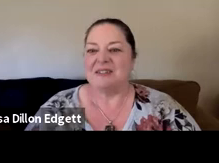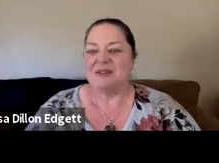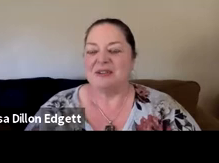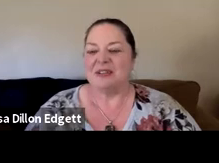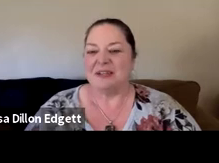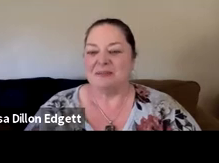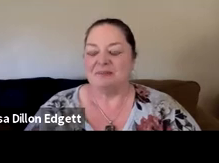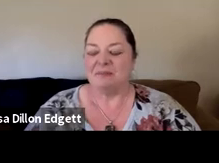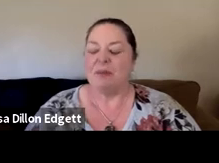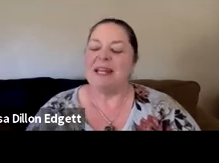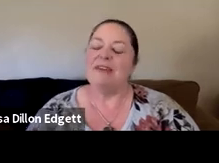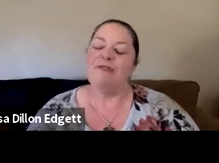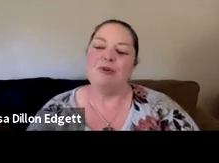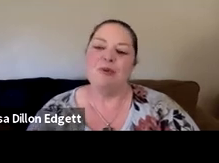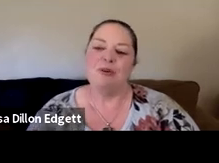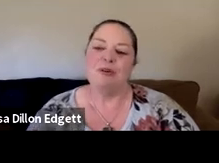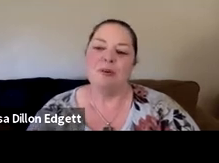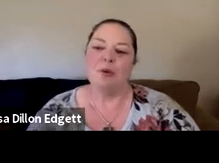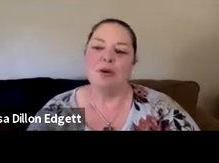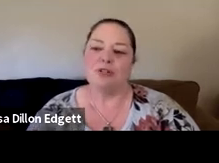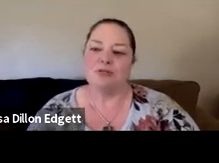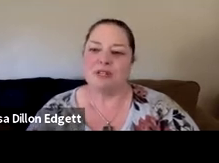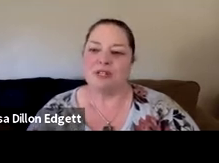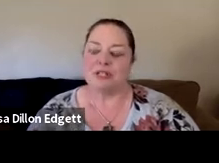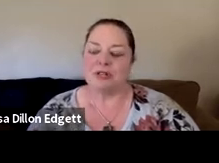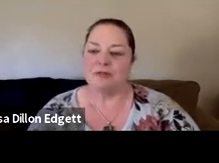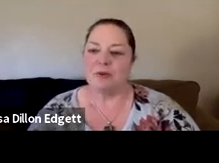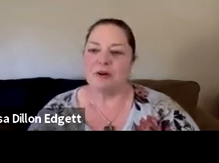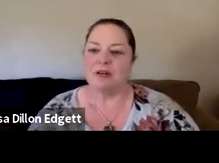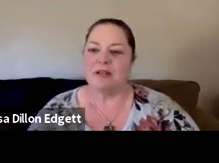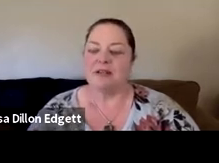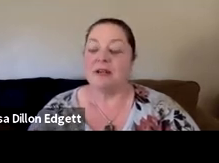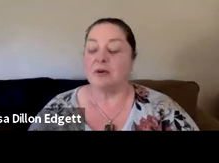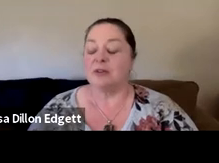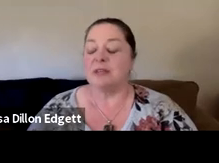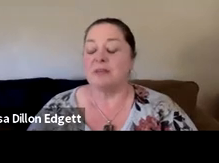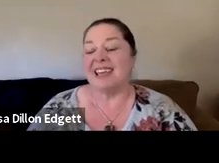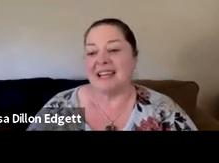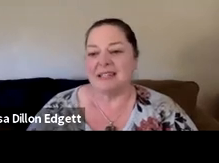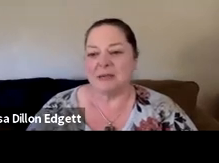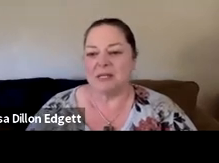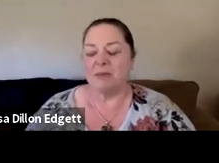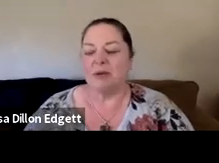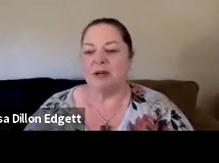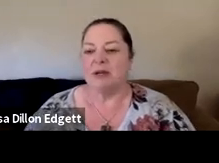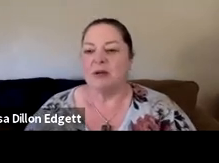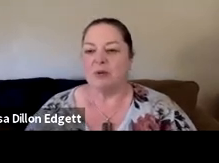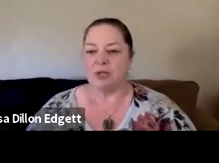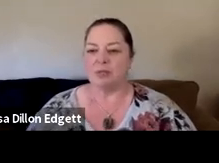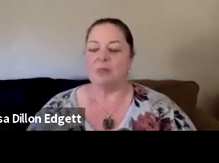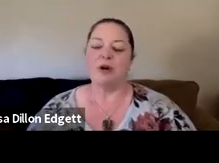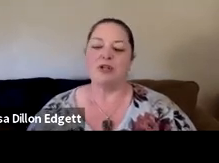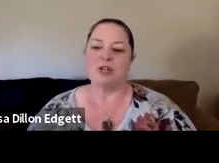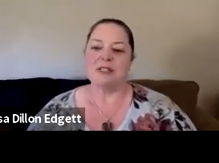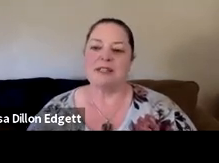and but if you were to register for a course that began in September, would